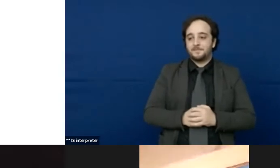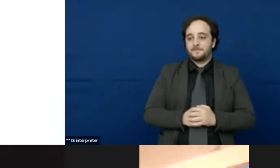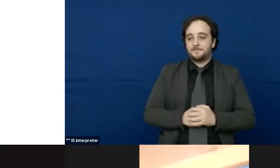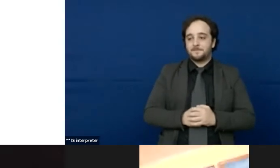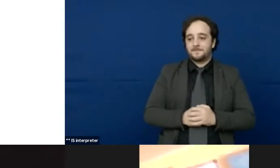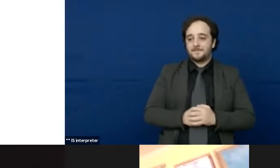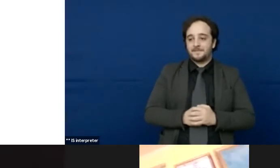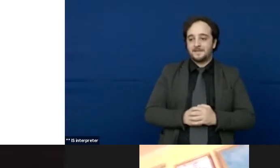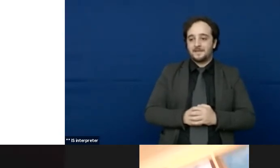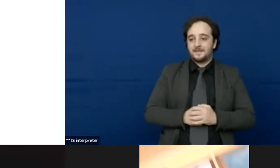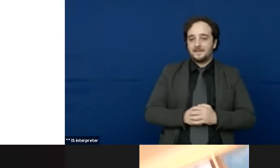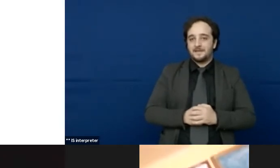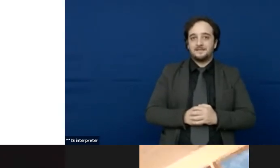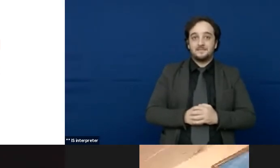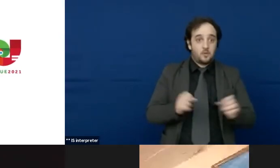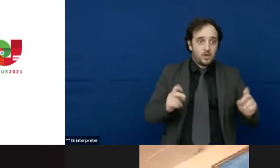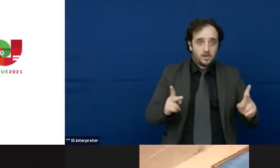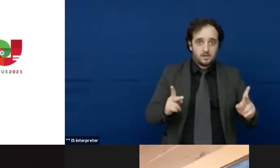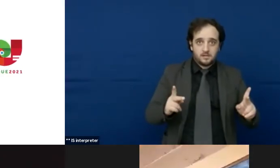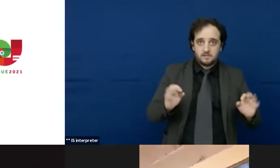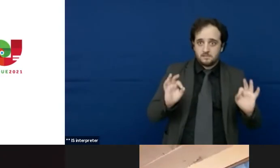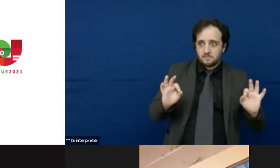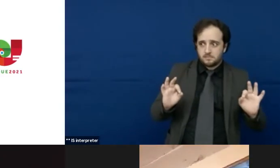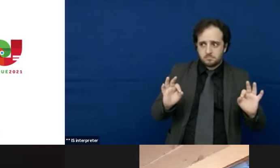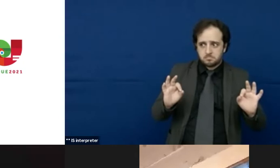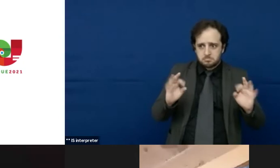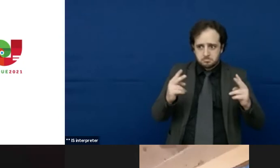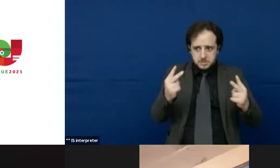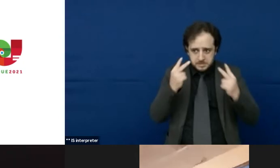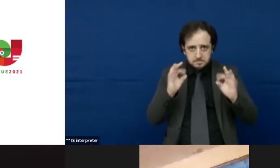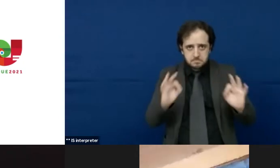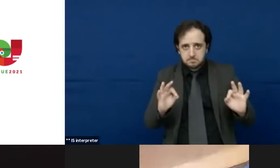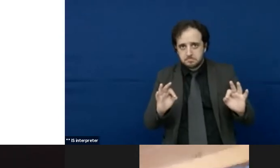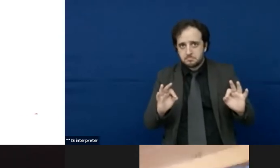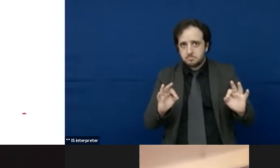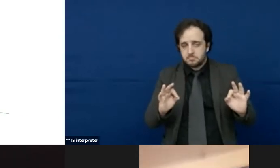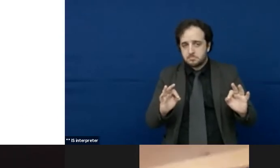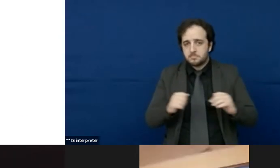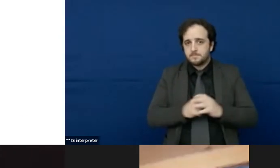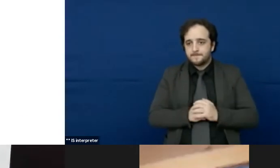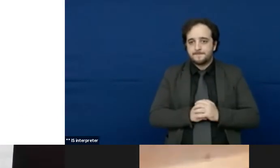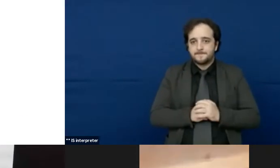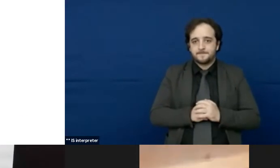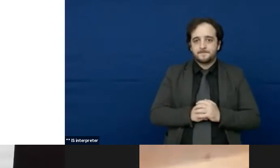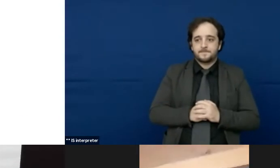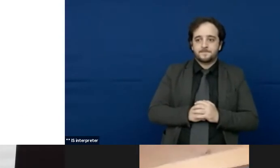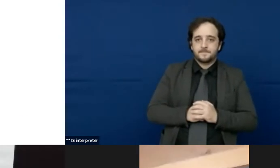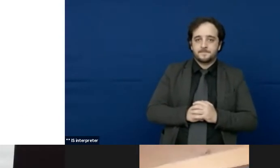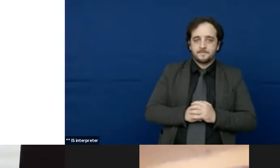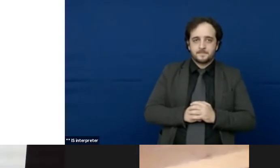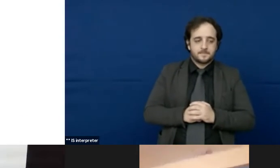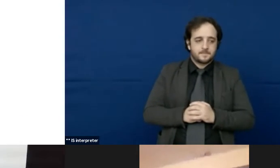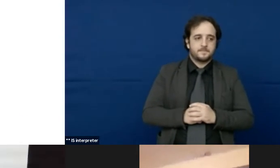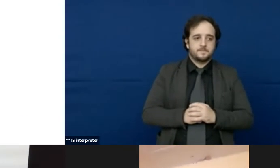Okay, thanks. Our coalition is unique because we work on gender-based violence from multiple standpoints and